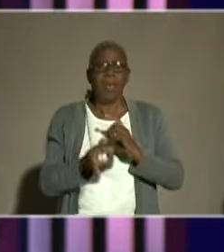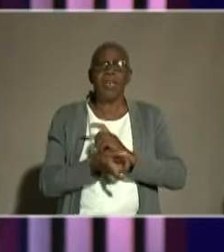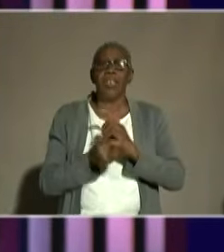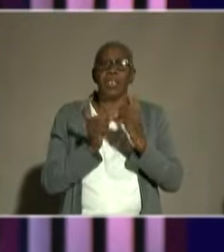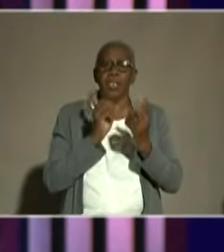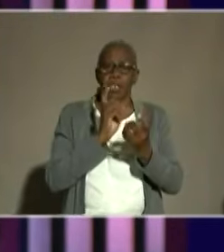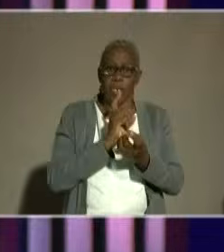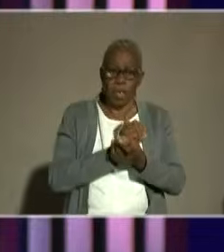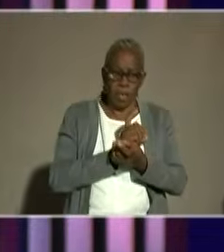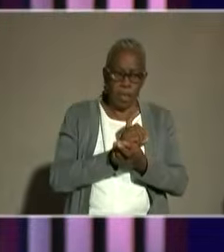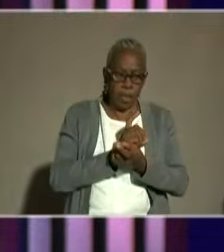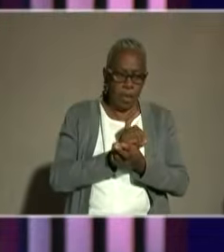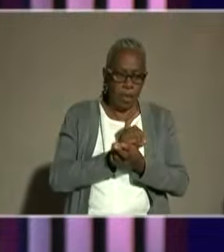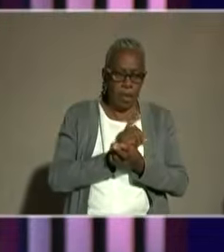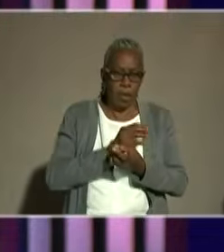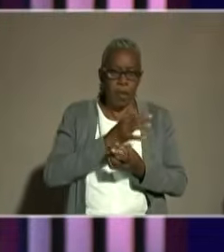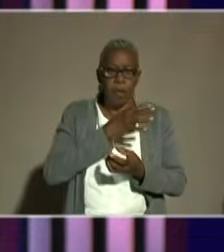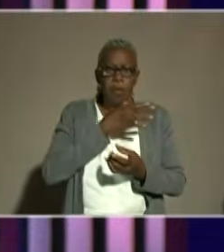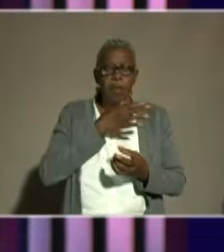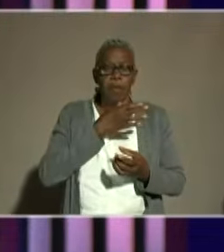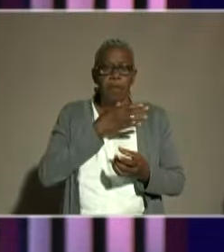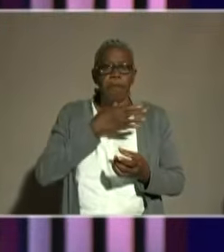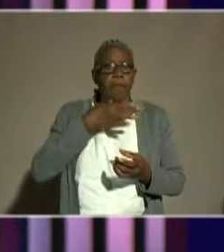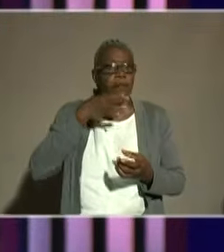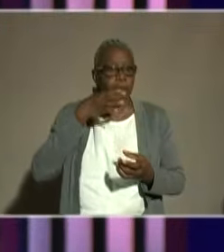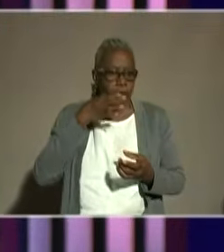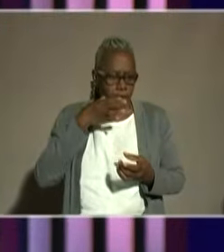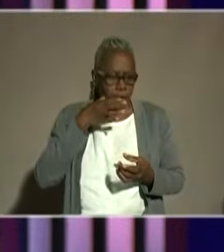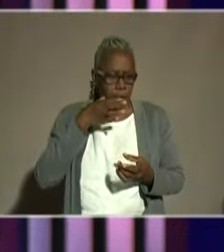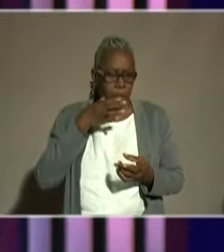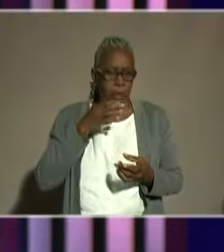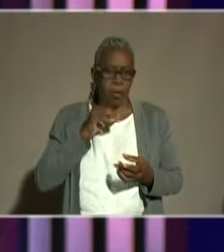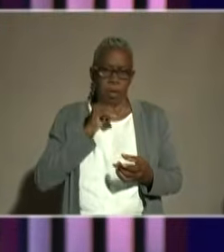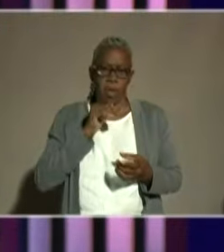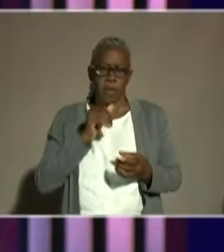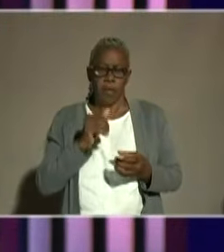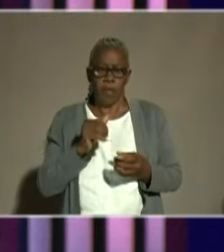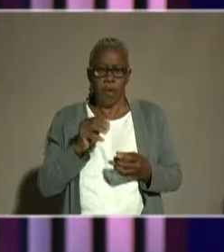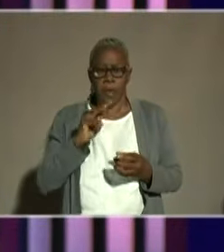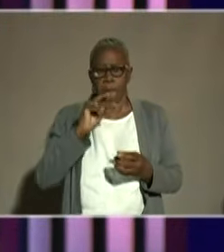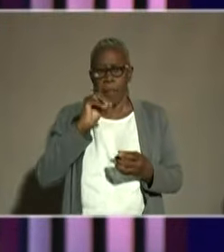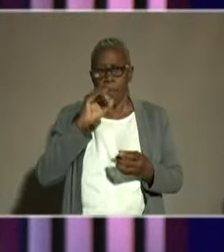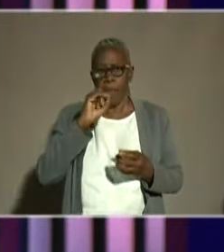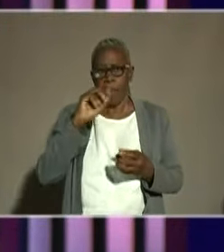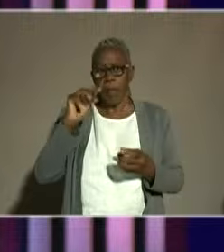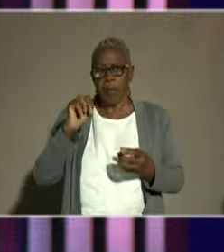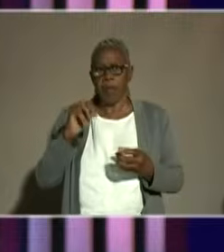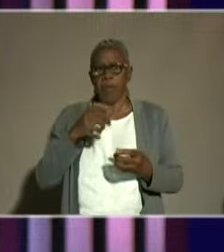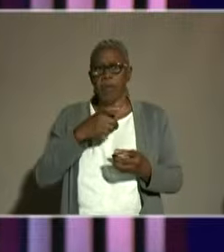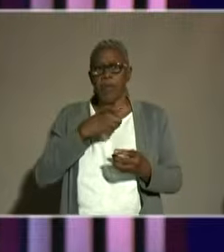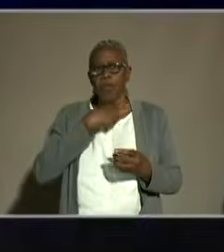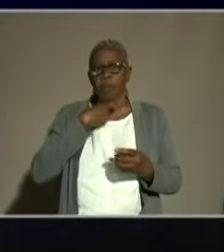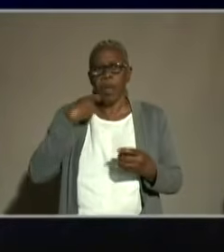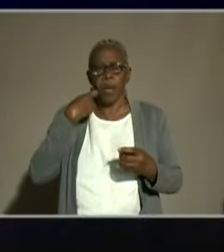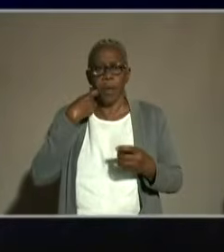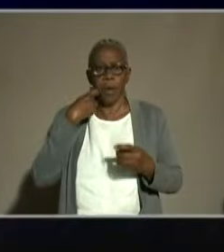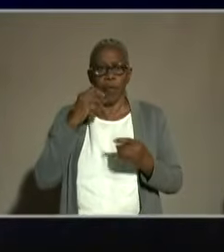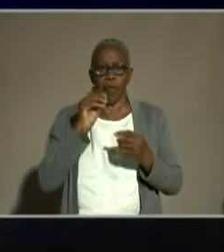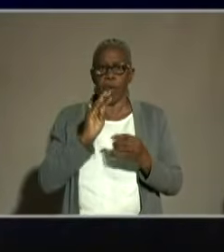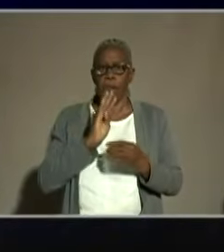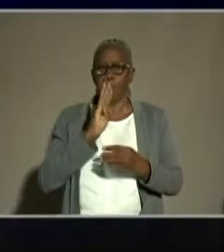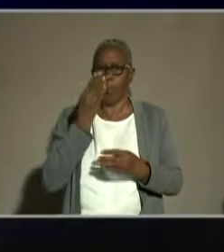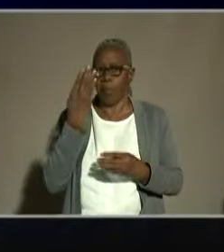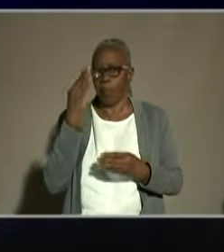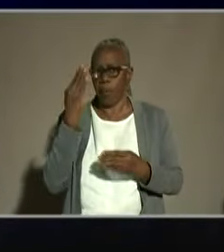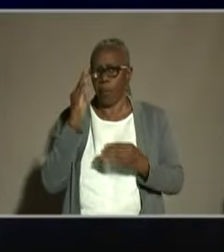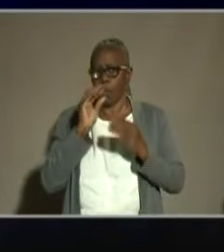NEPA's decision not to grant a permit for the mining of the Dry Harbour Mountains, which is a very sensitive nature